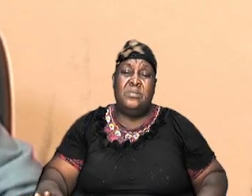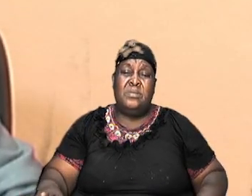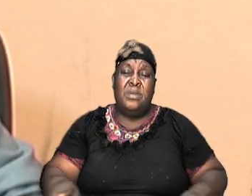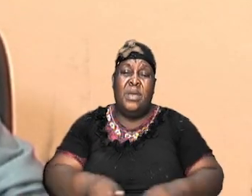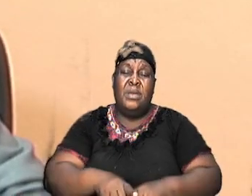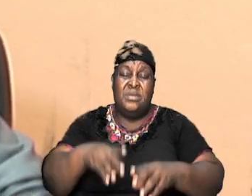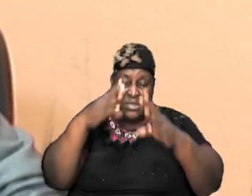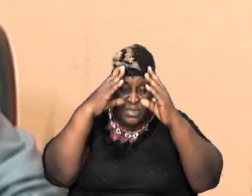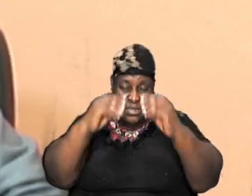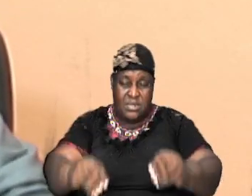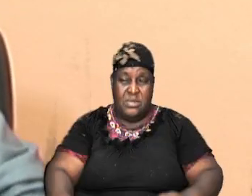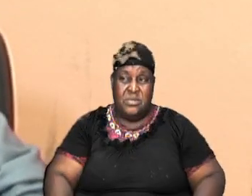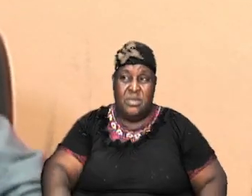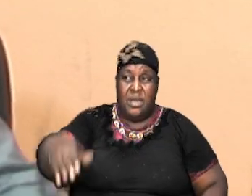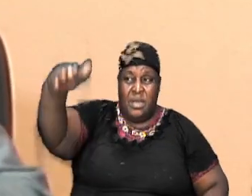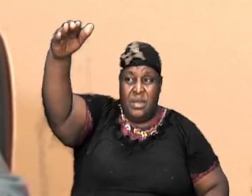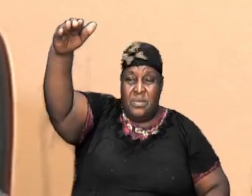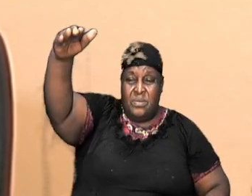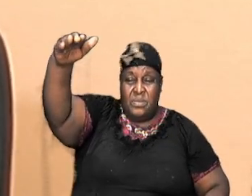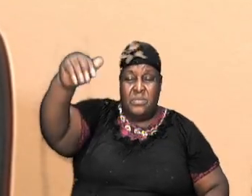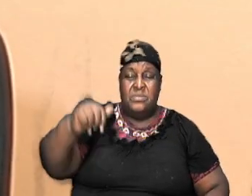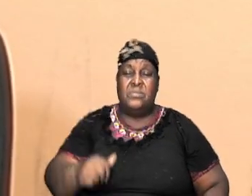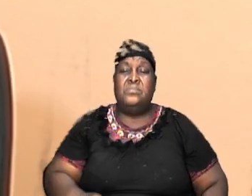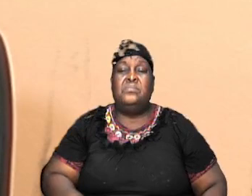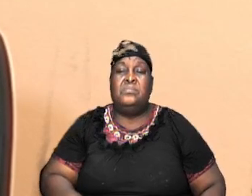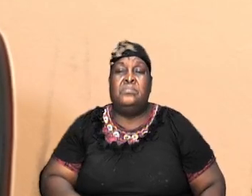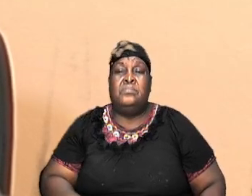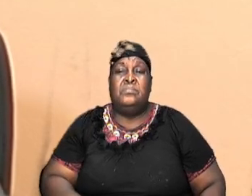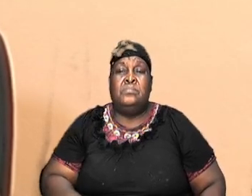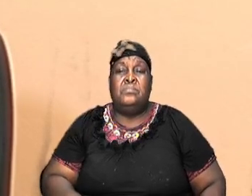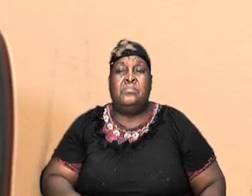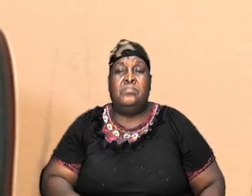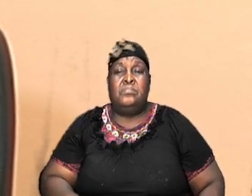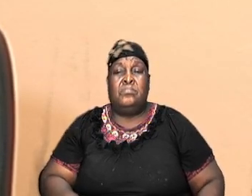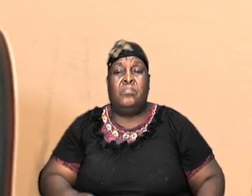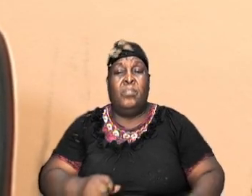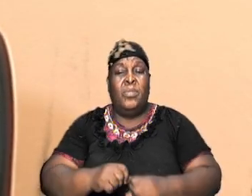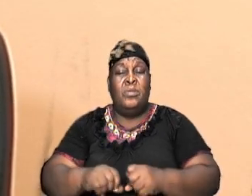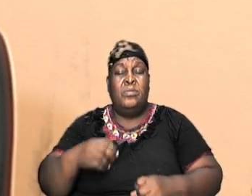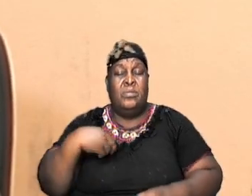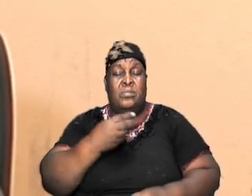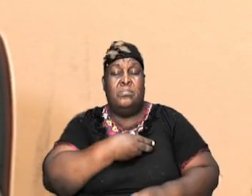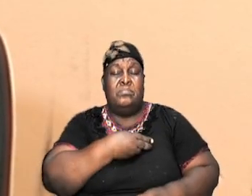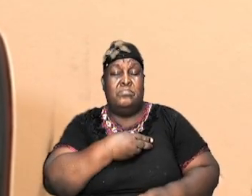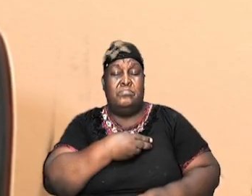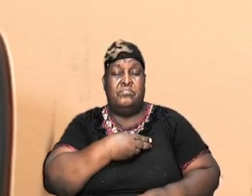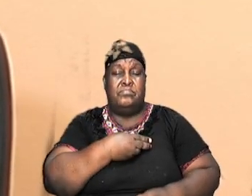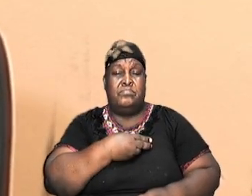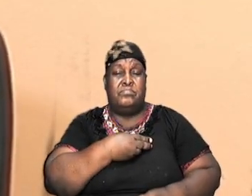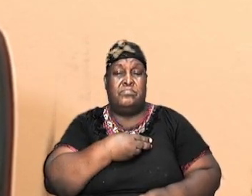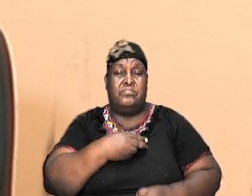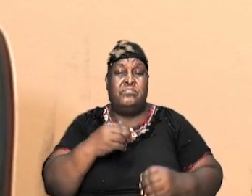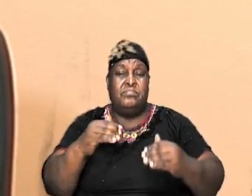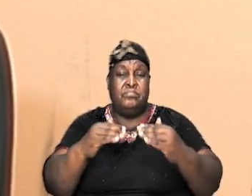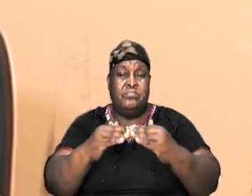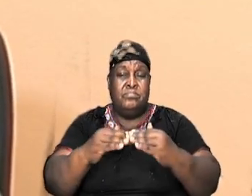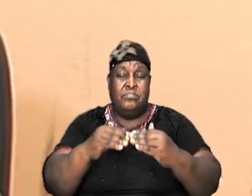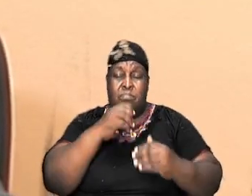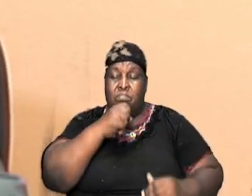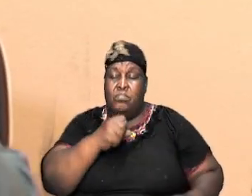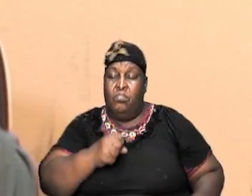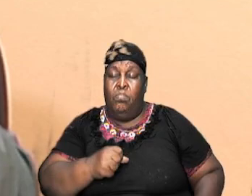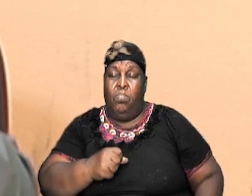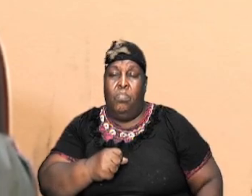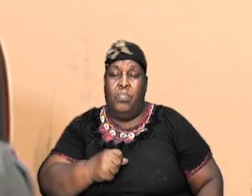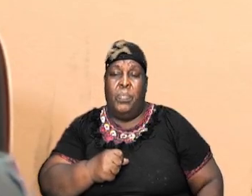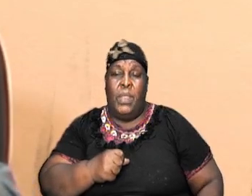wouldn't do that. But most of us is, you know, that's where we draw the line, where age is concerned. You know,